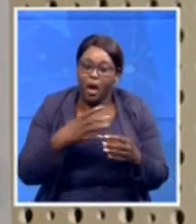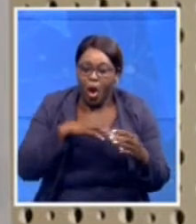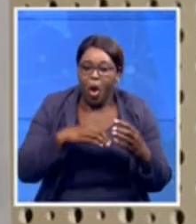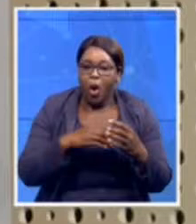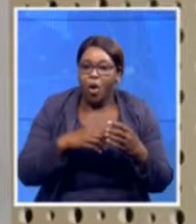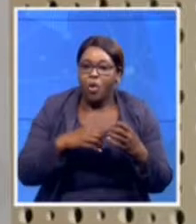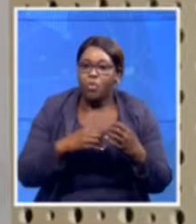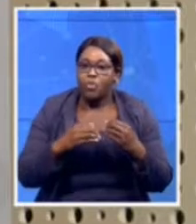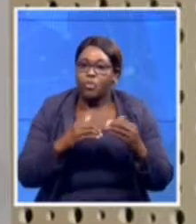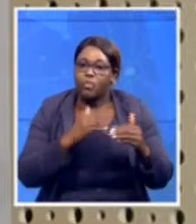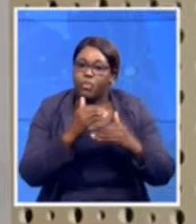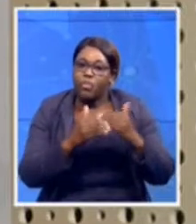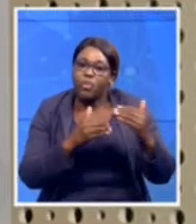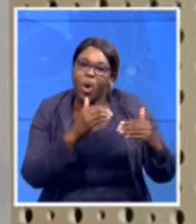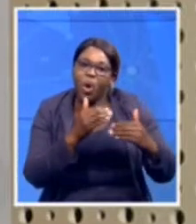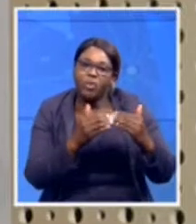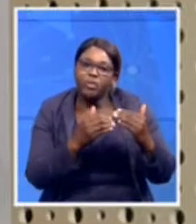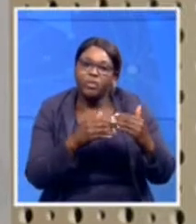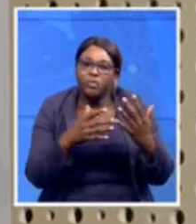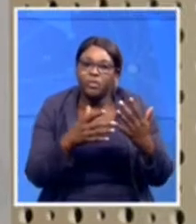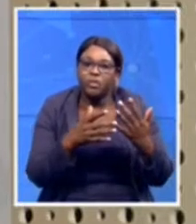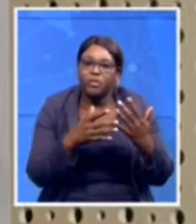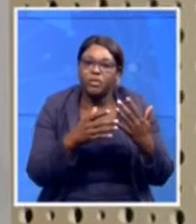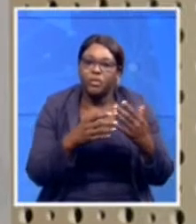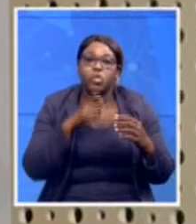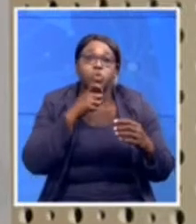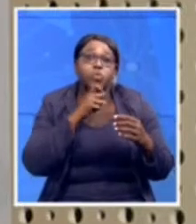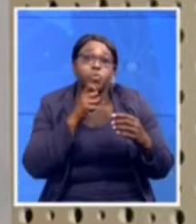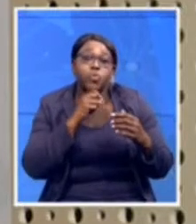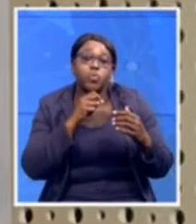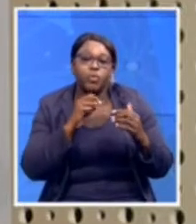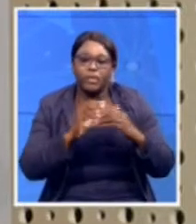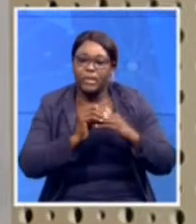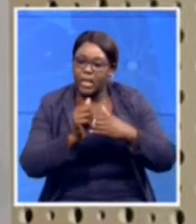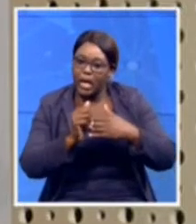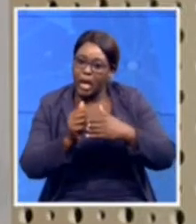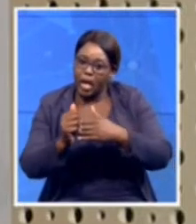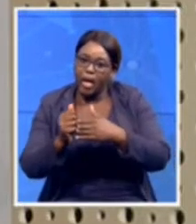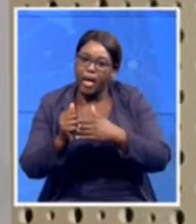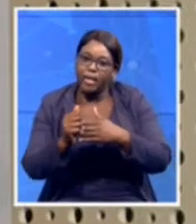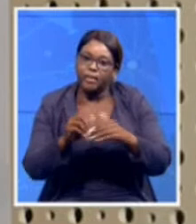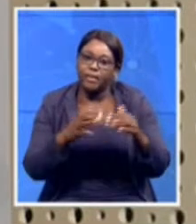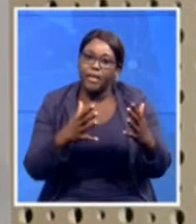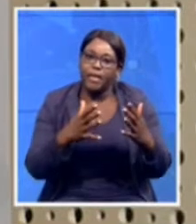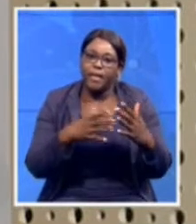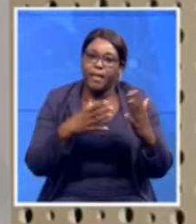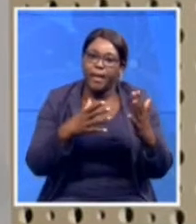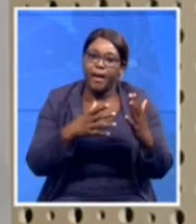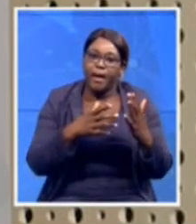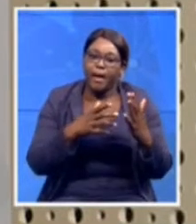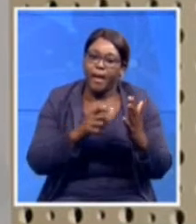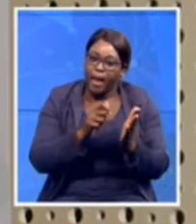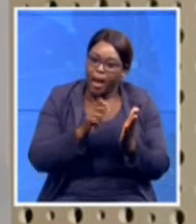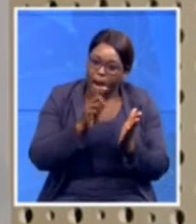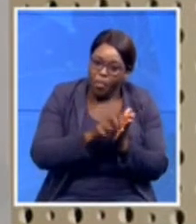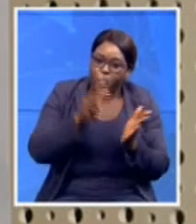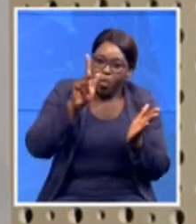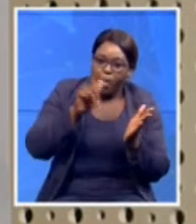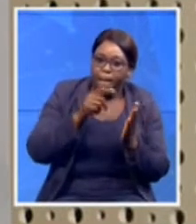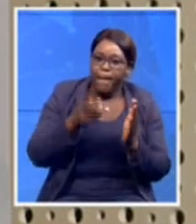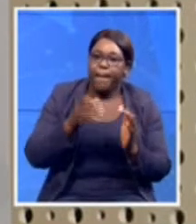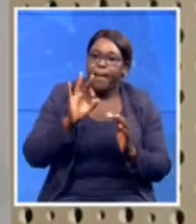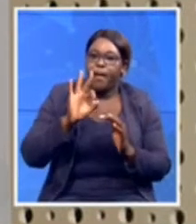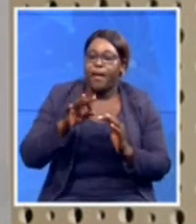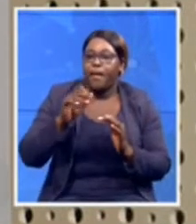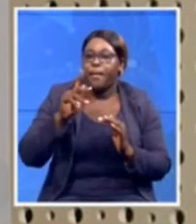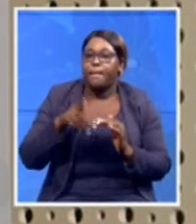guidelines, the classification guidelines that are approved by the FPB. And the second approach, also to